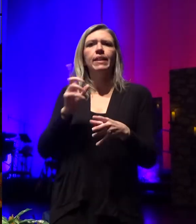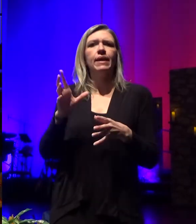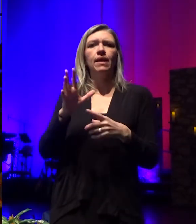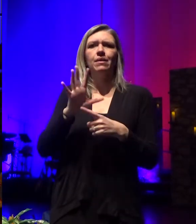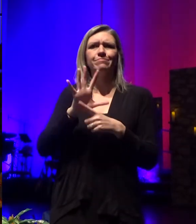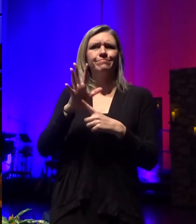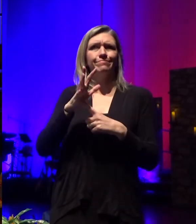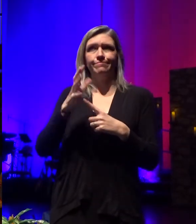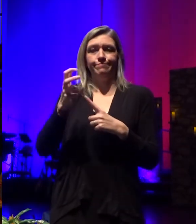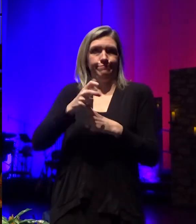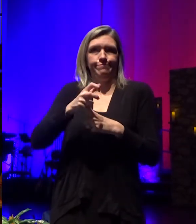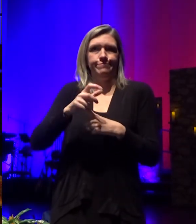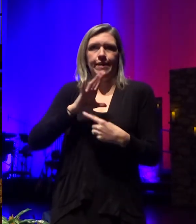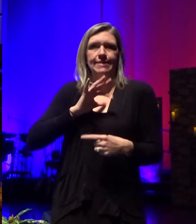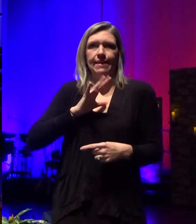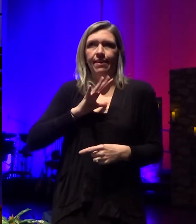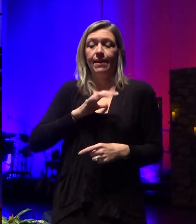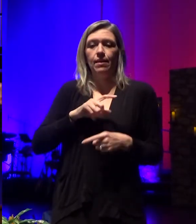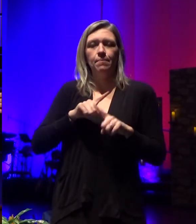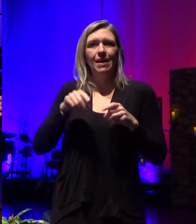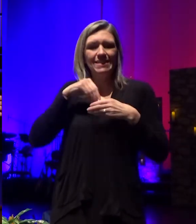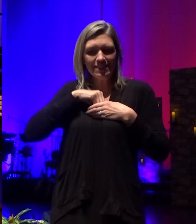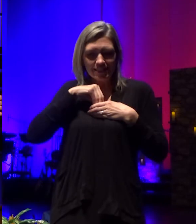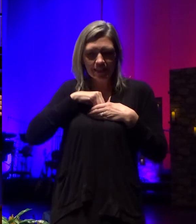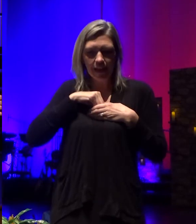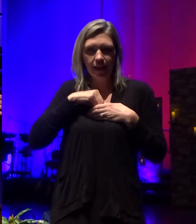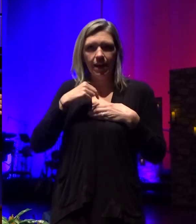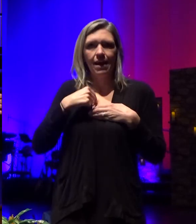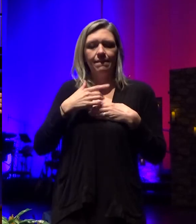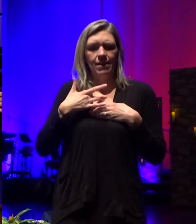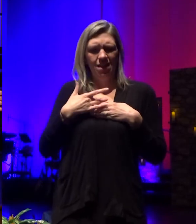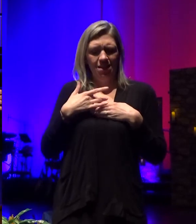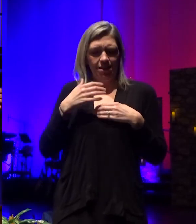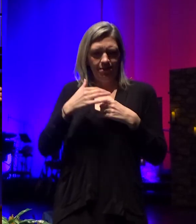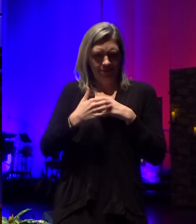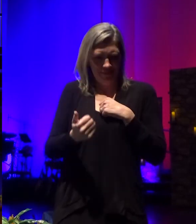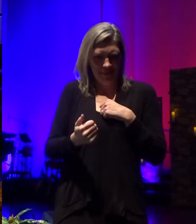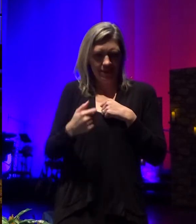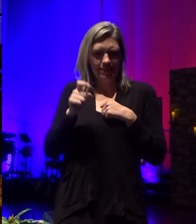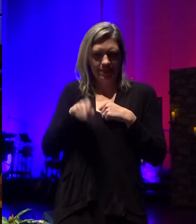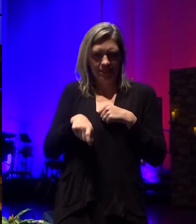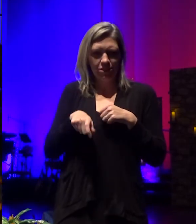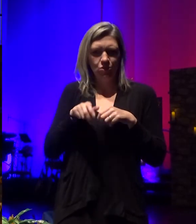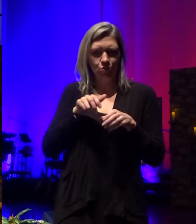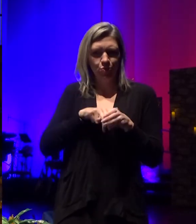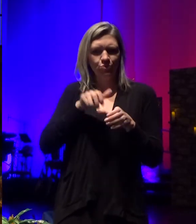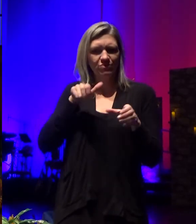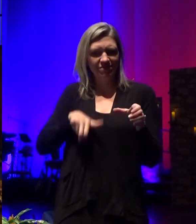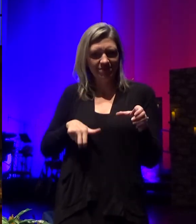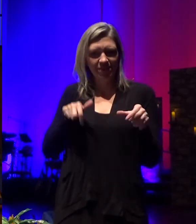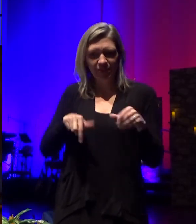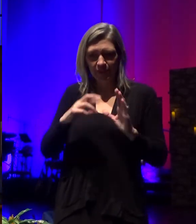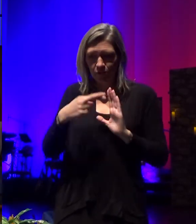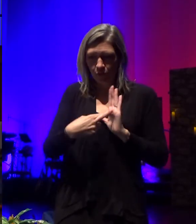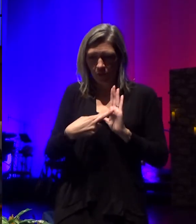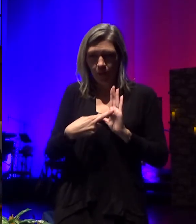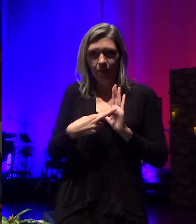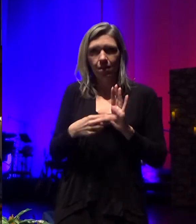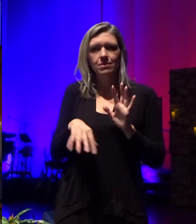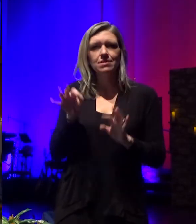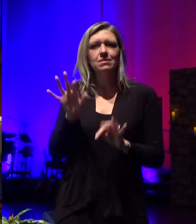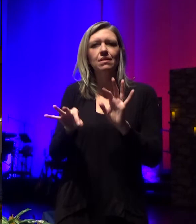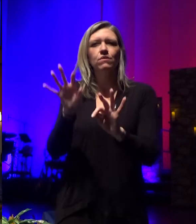saying, and now you need to step from that role and do discovery work of your